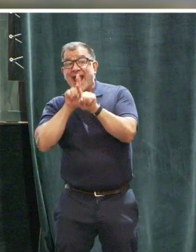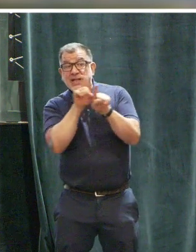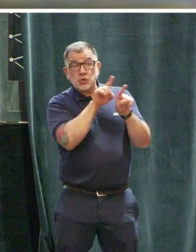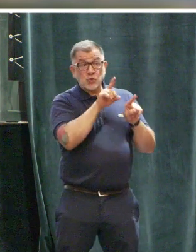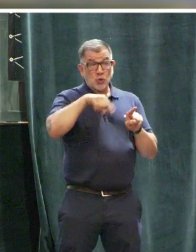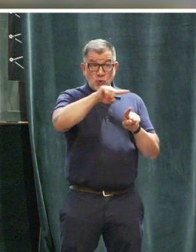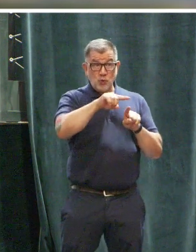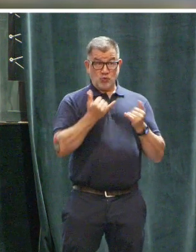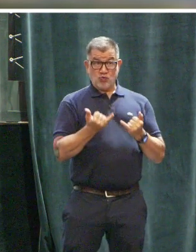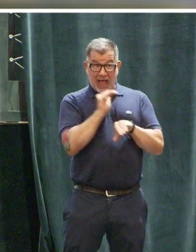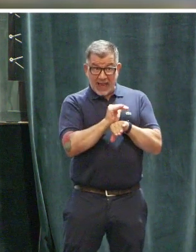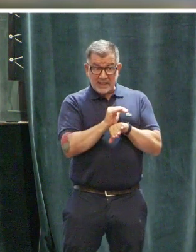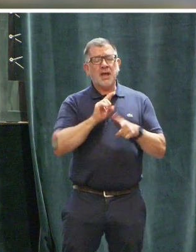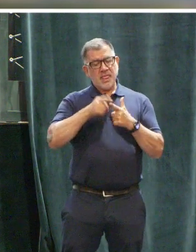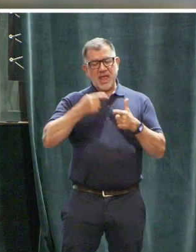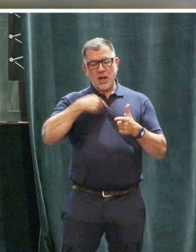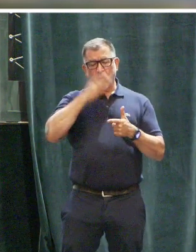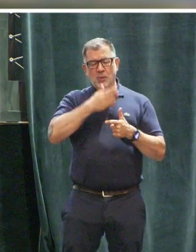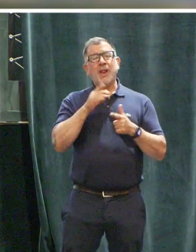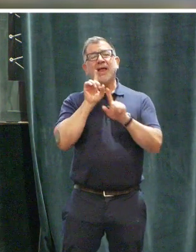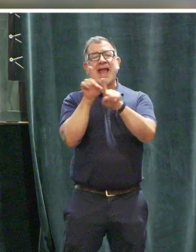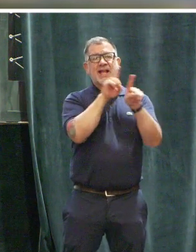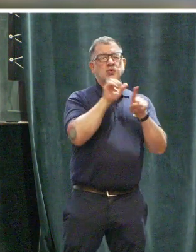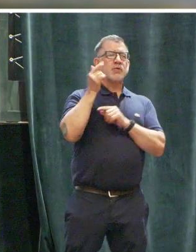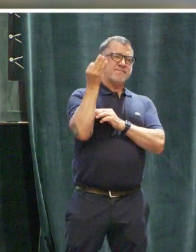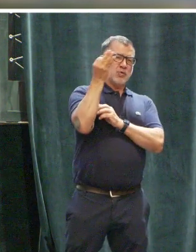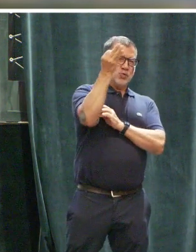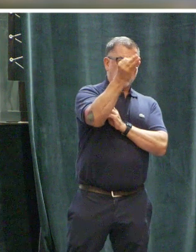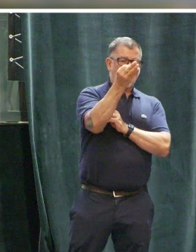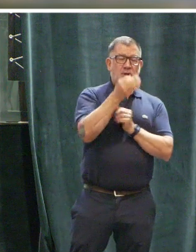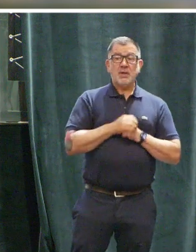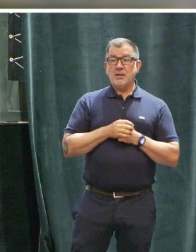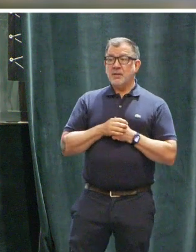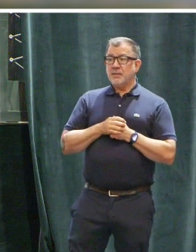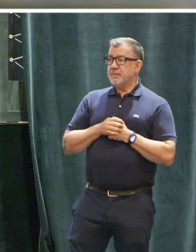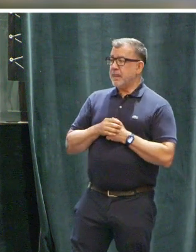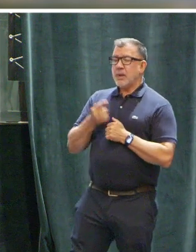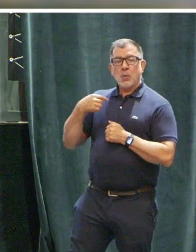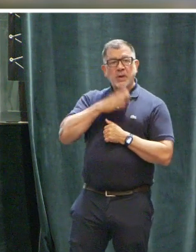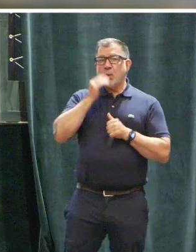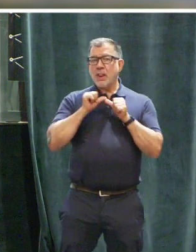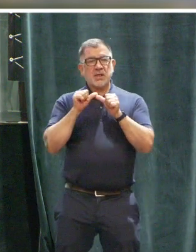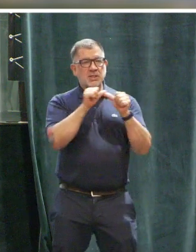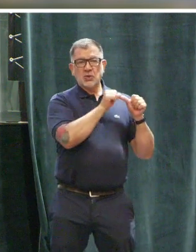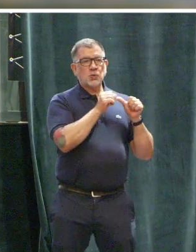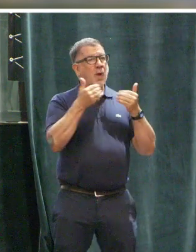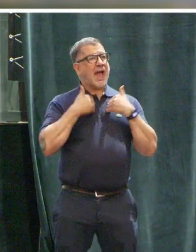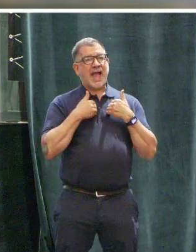all of them. There are many. We will be doing a Q&A as we have done in the past, and we will post that